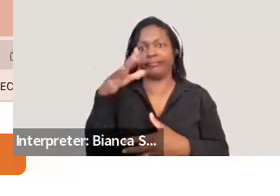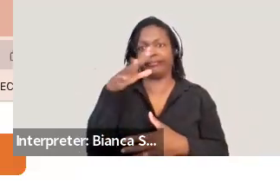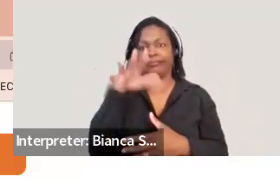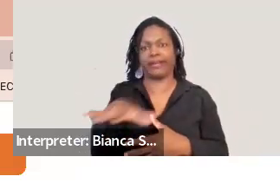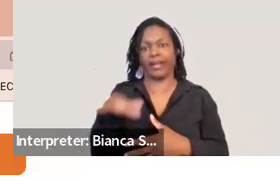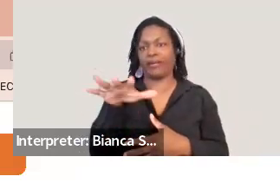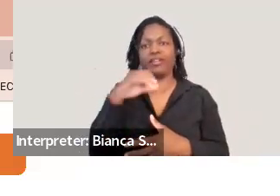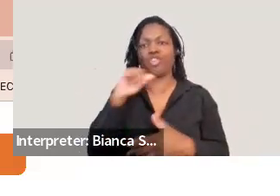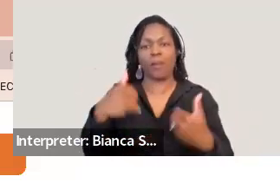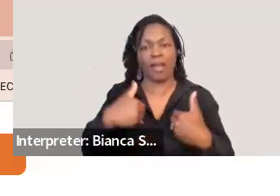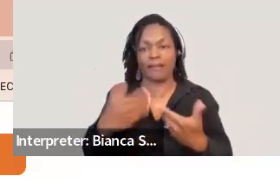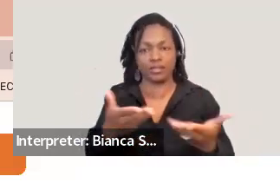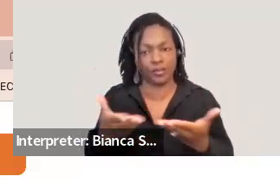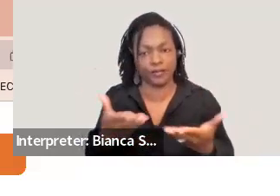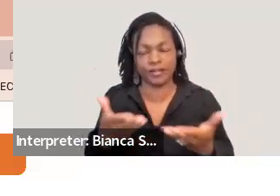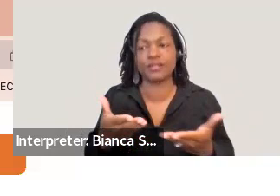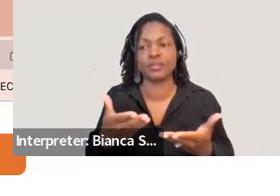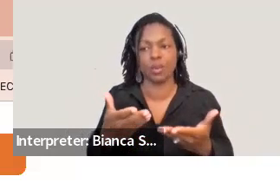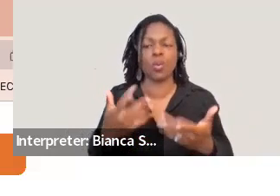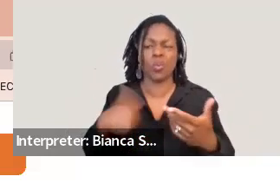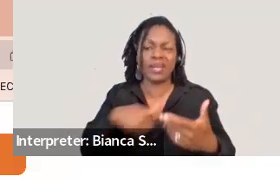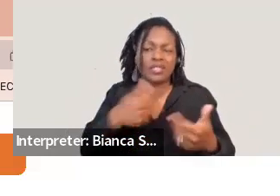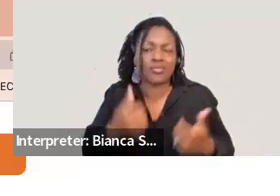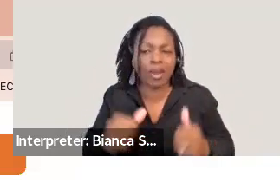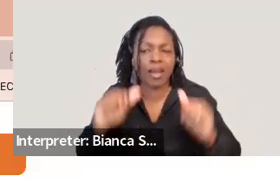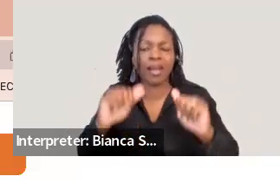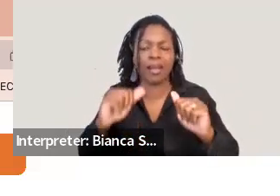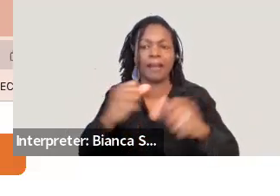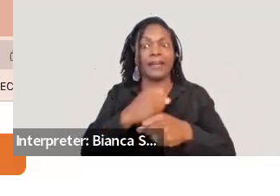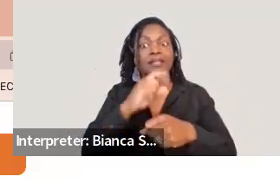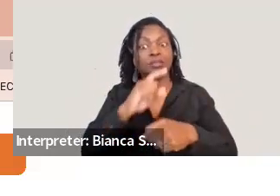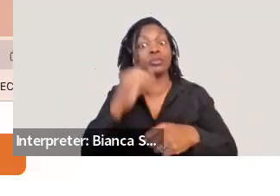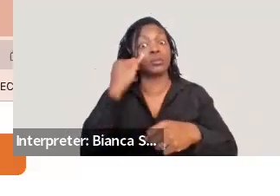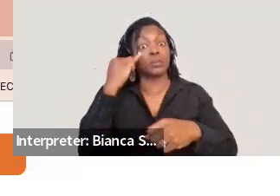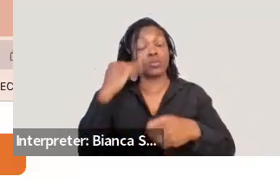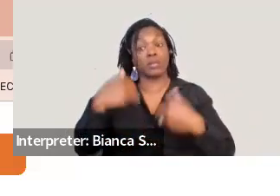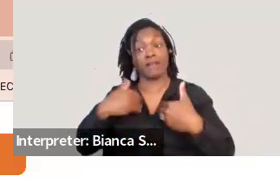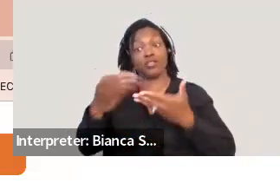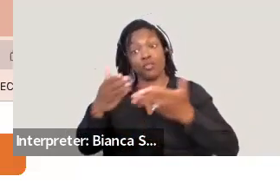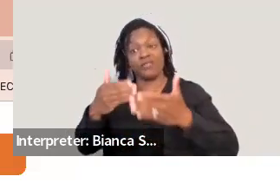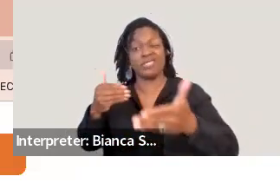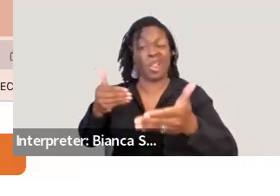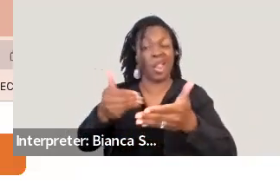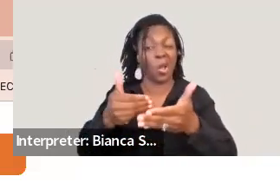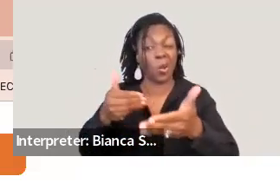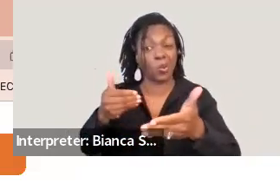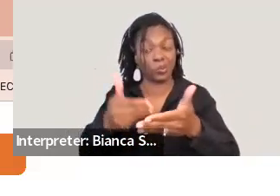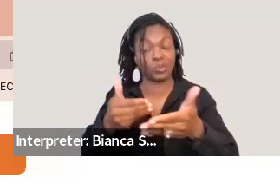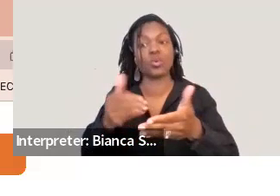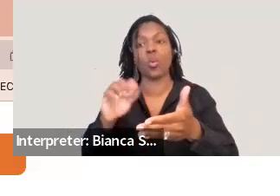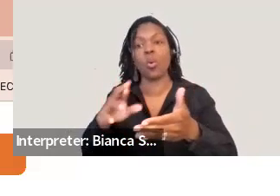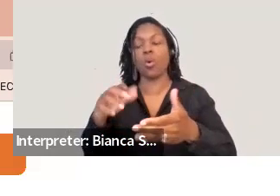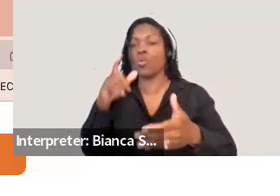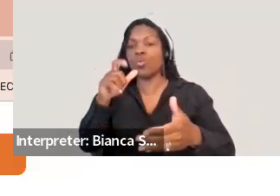services there. And so what we're trying to do is make sure that the services that are nearby and that service these areas